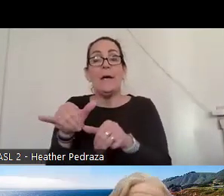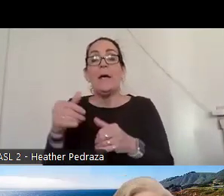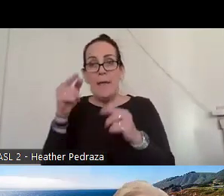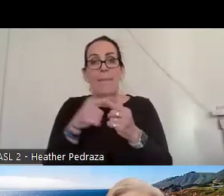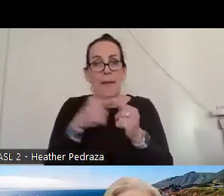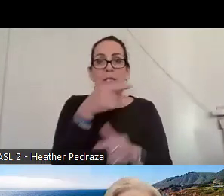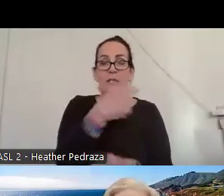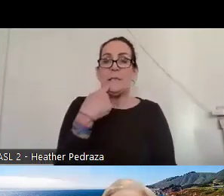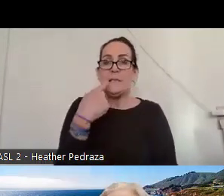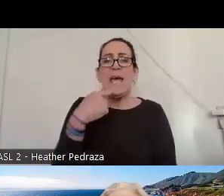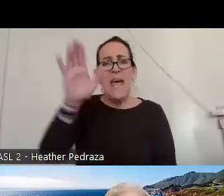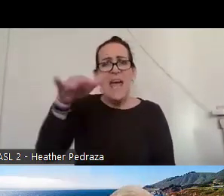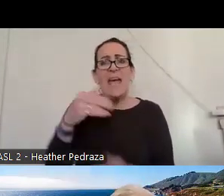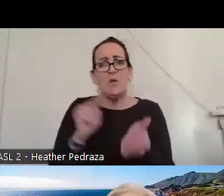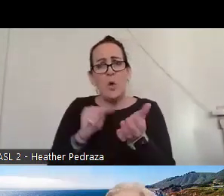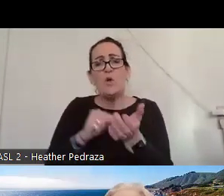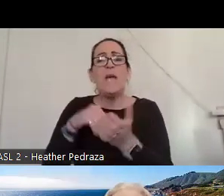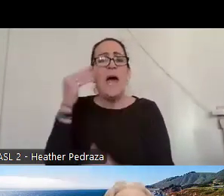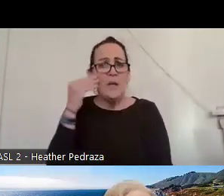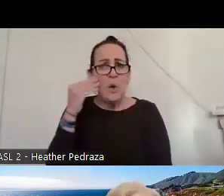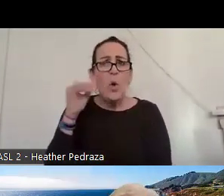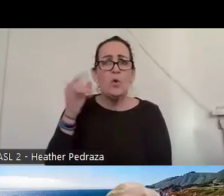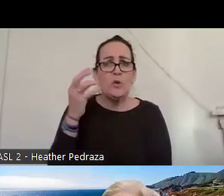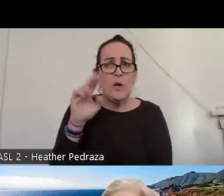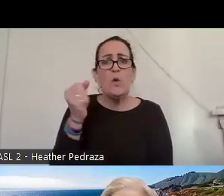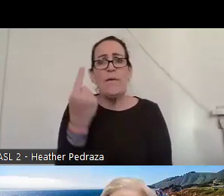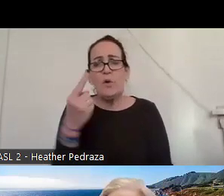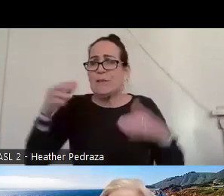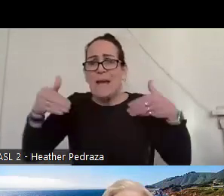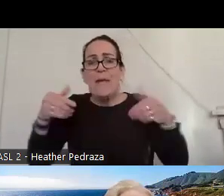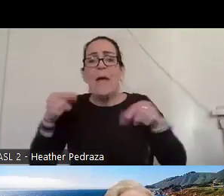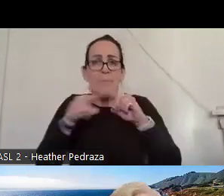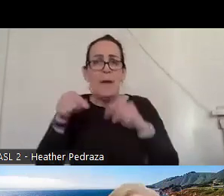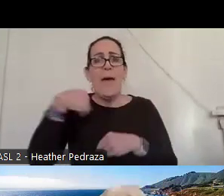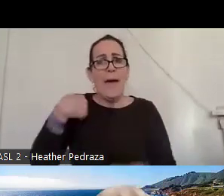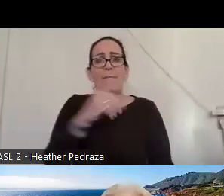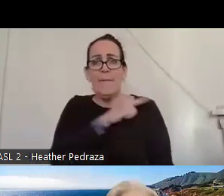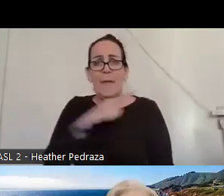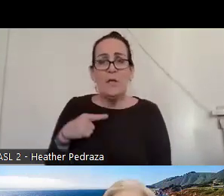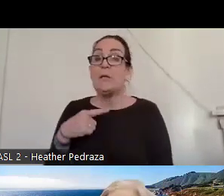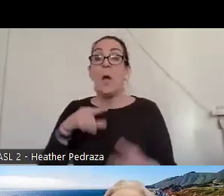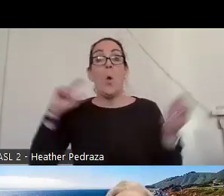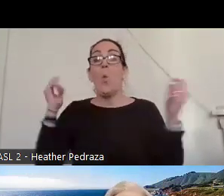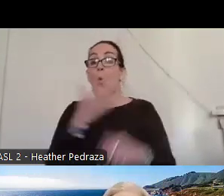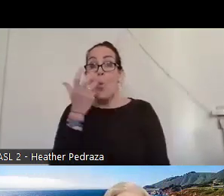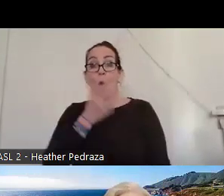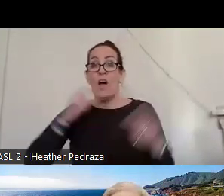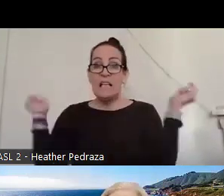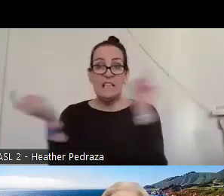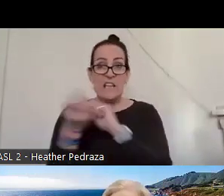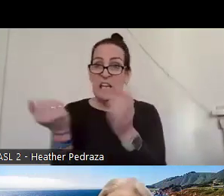it's not January 1 yet, but there's this legislation and this is what it says." And it just changed the whole dynamic. And she